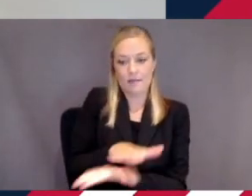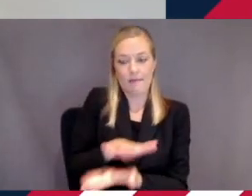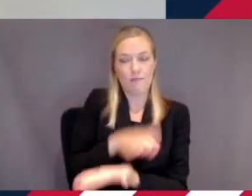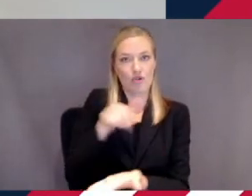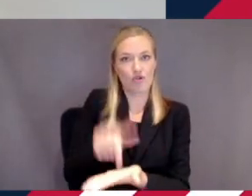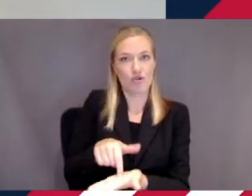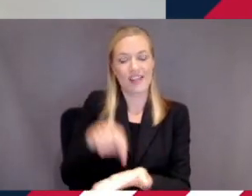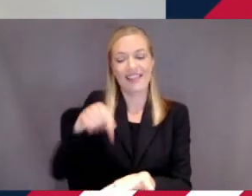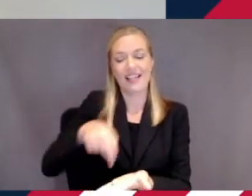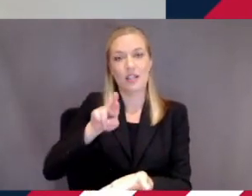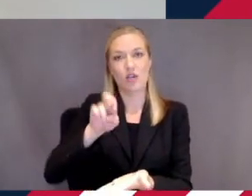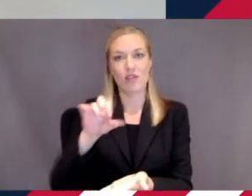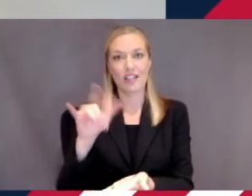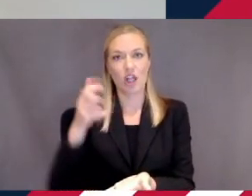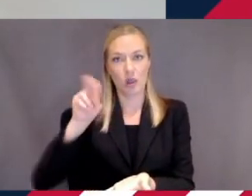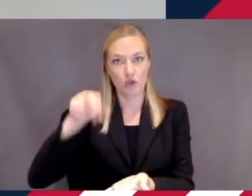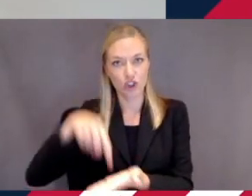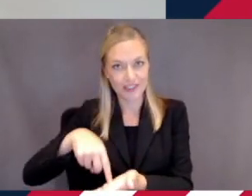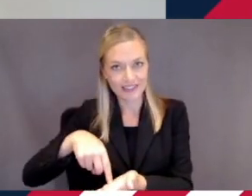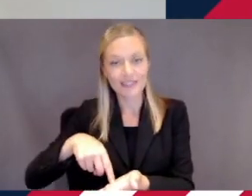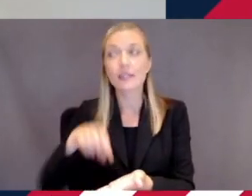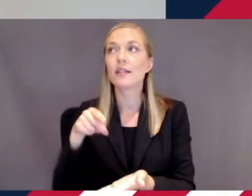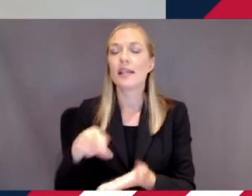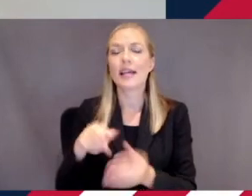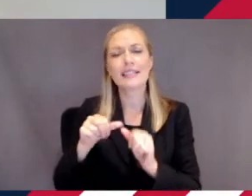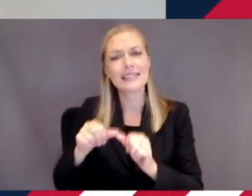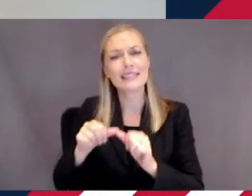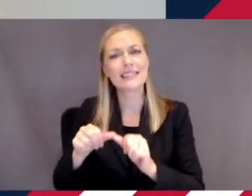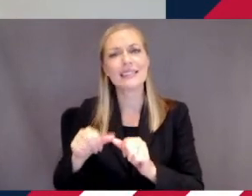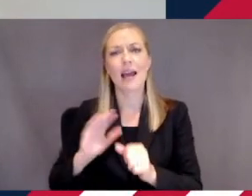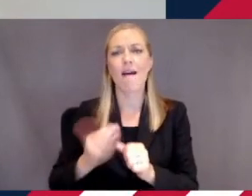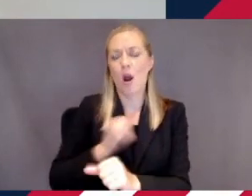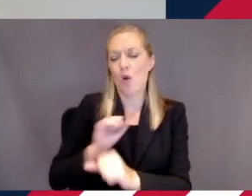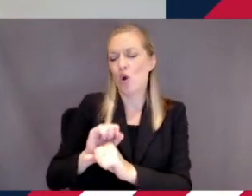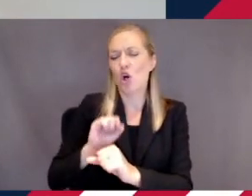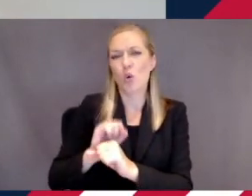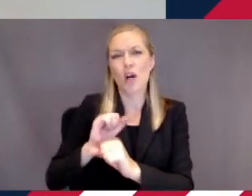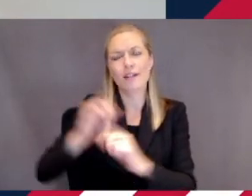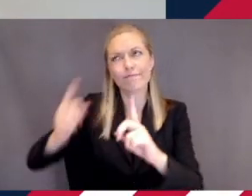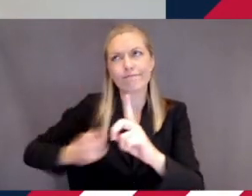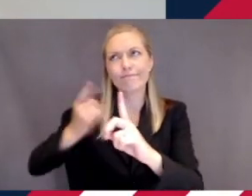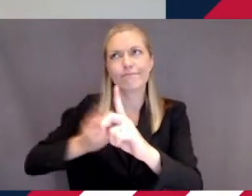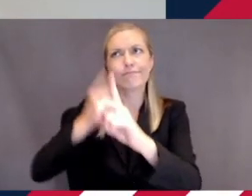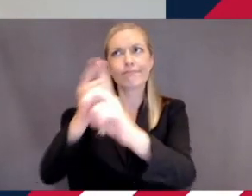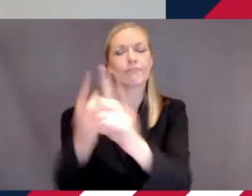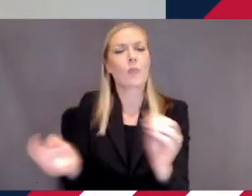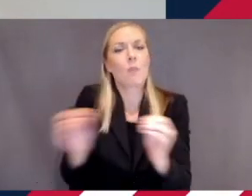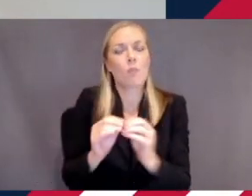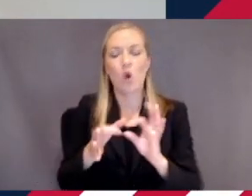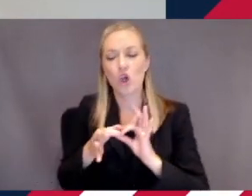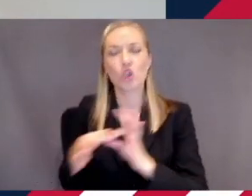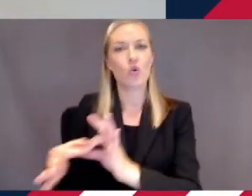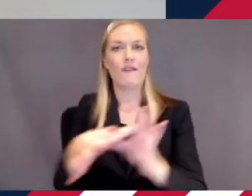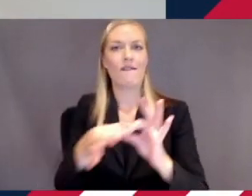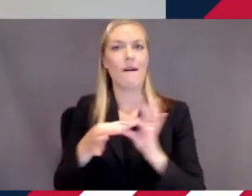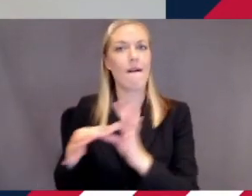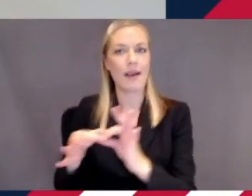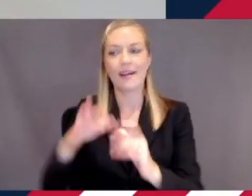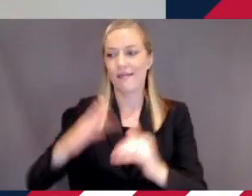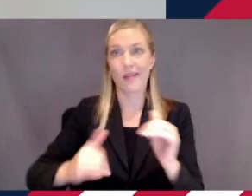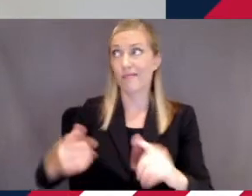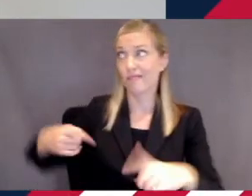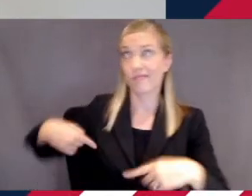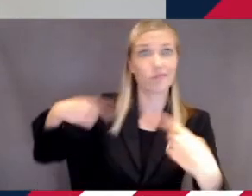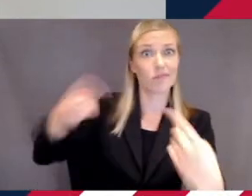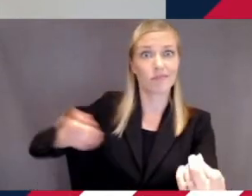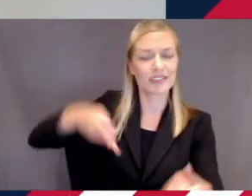crafting a process that has yielded a more unified party heading into the general election than we've seen in years. The Unity Reform